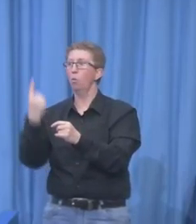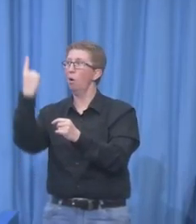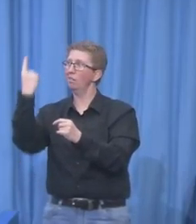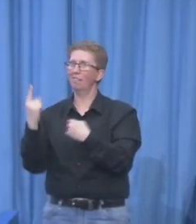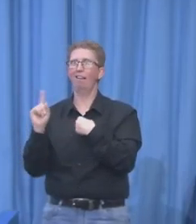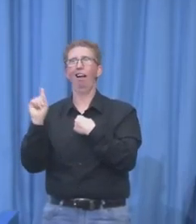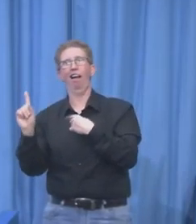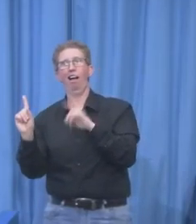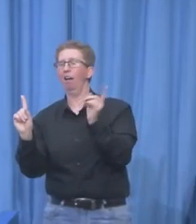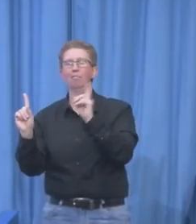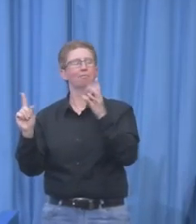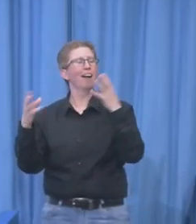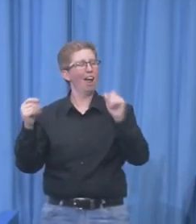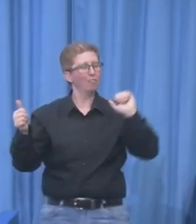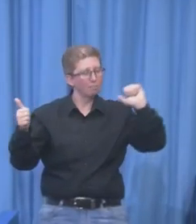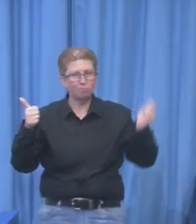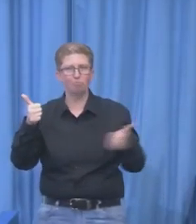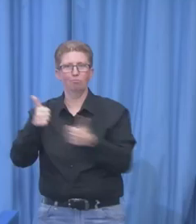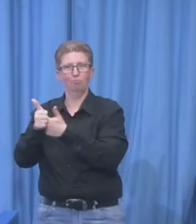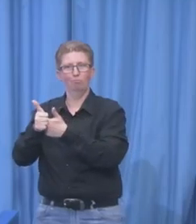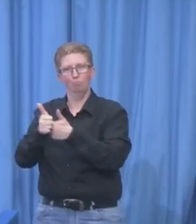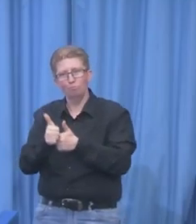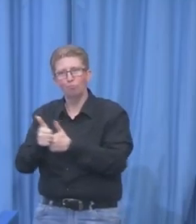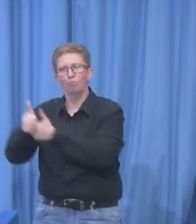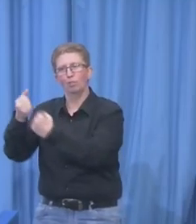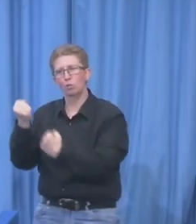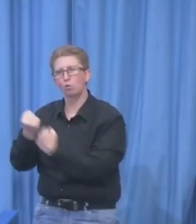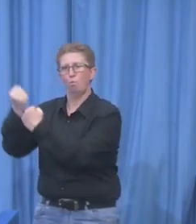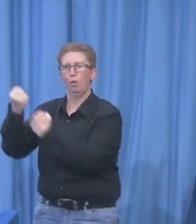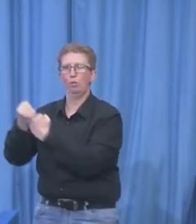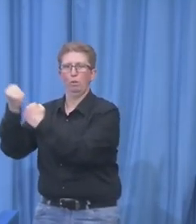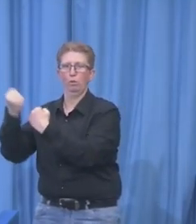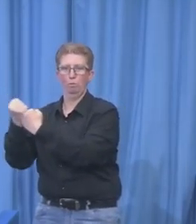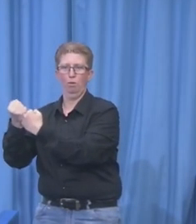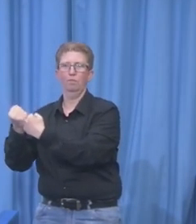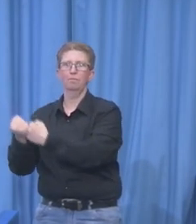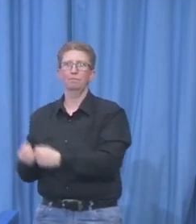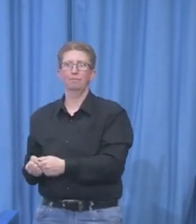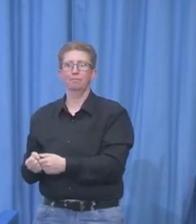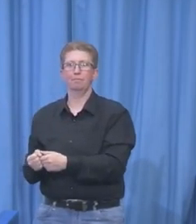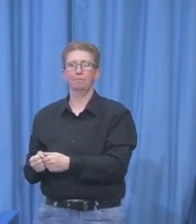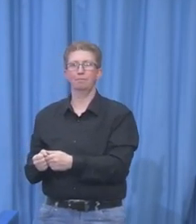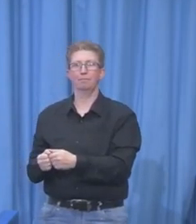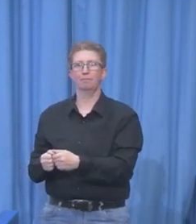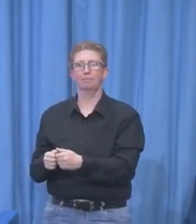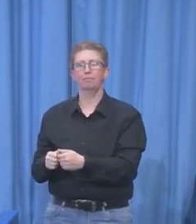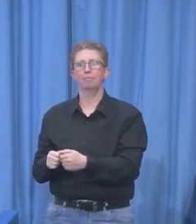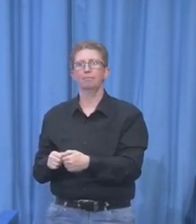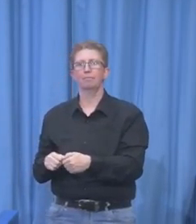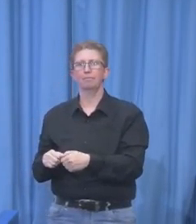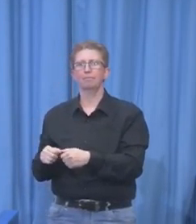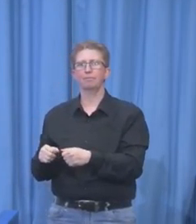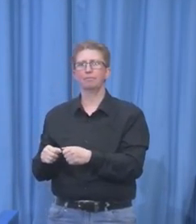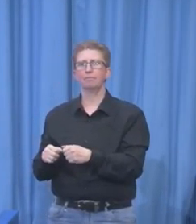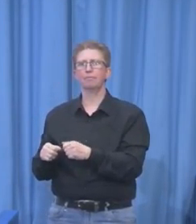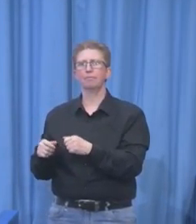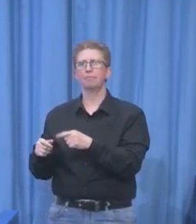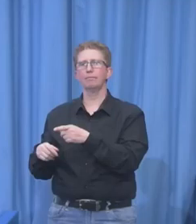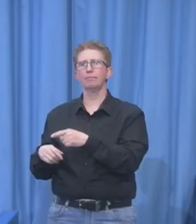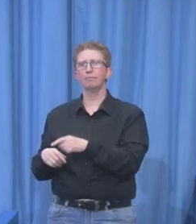is in charge, that the intern will feel convenient, that everything will be okay, and you know he has to be the connection